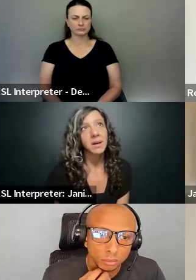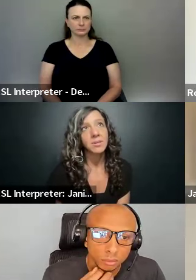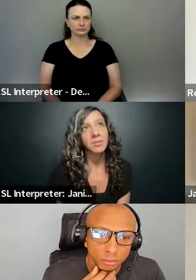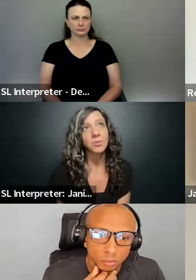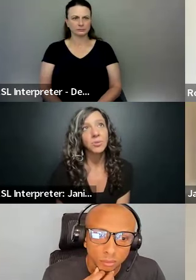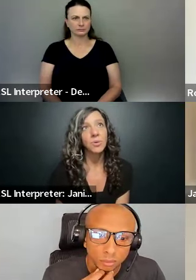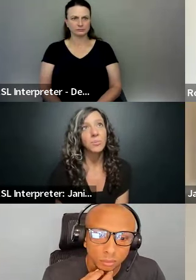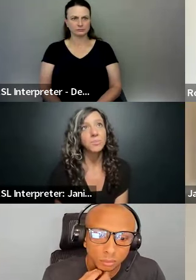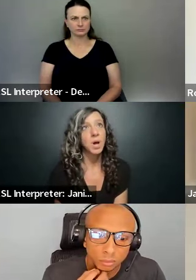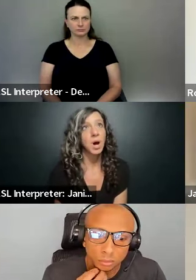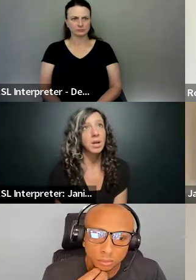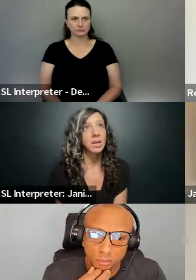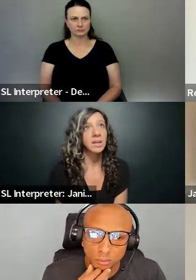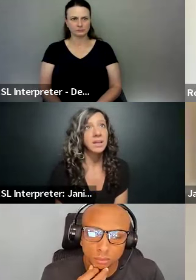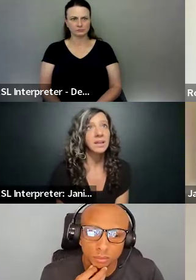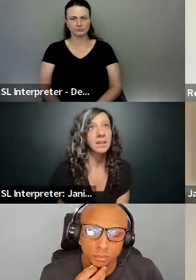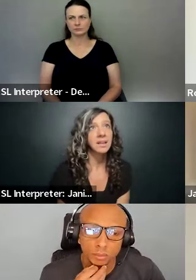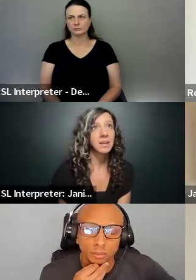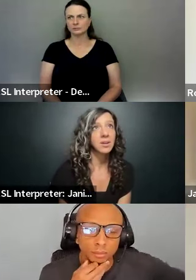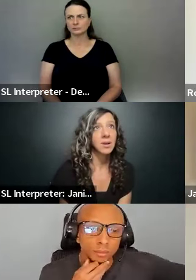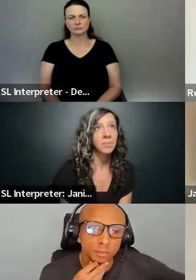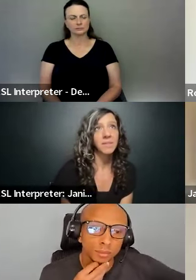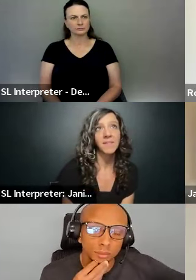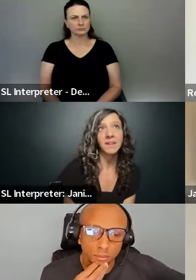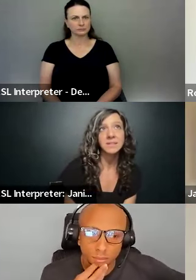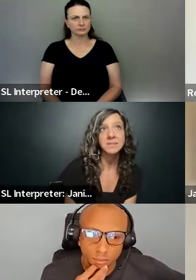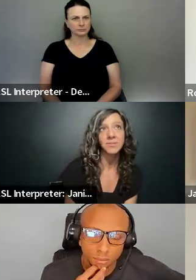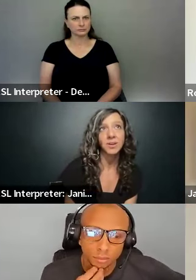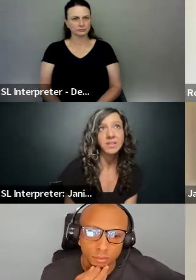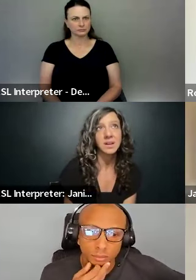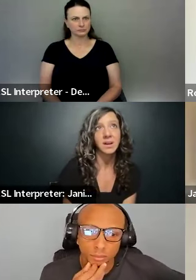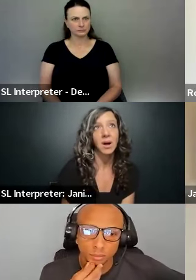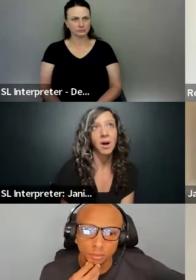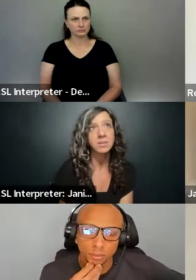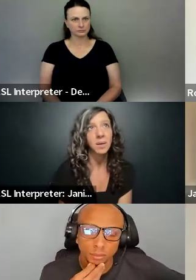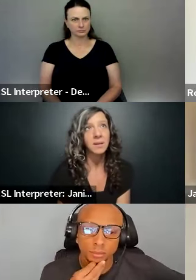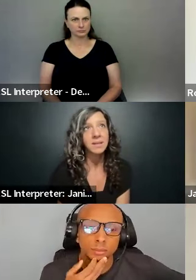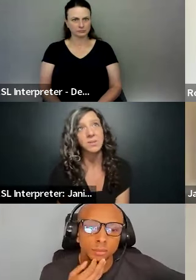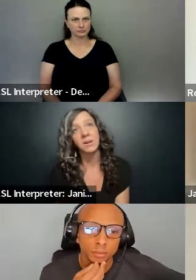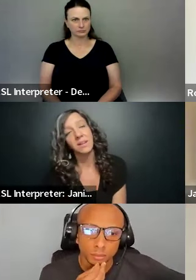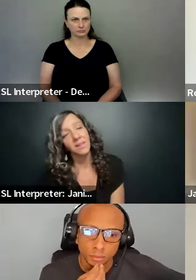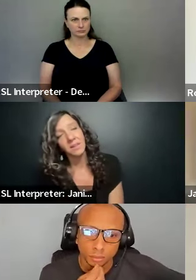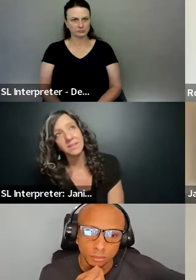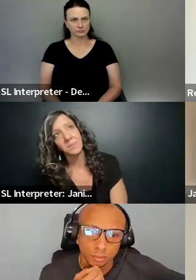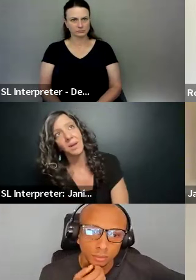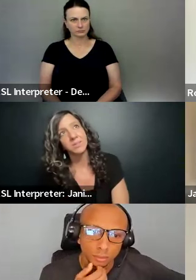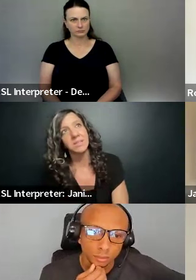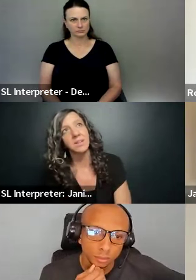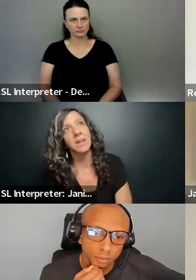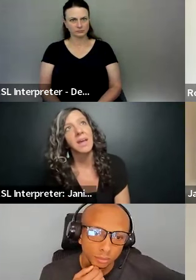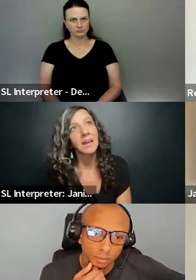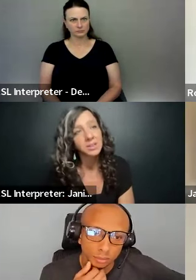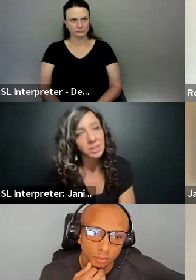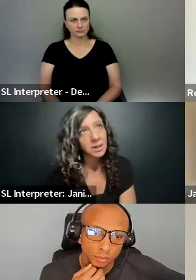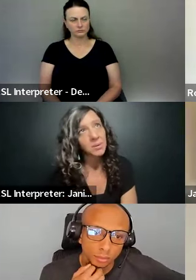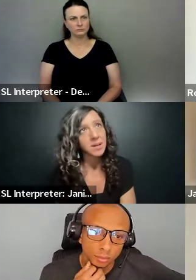Catherine do a talk in Europe, but nothing is focused on our topics or nothing is being hosted